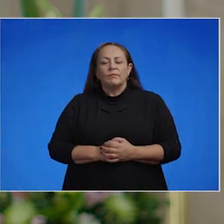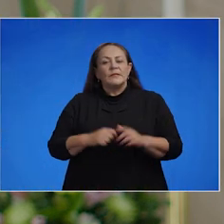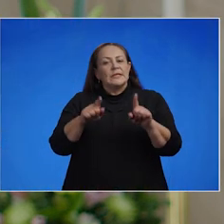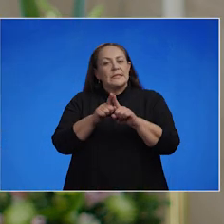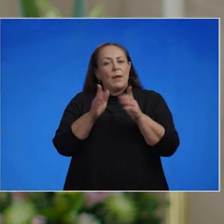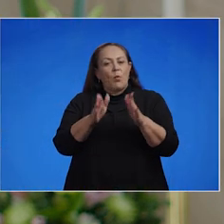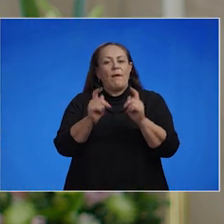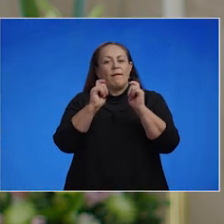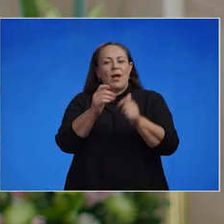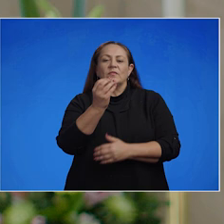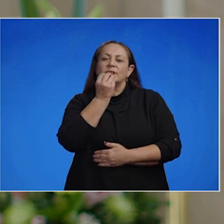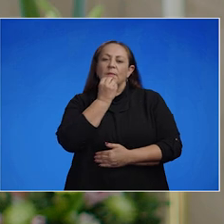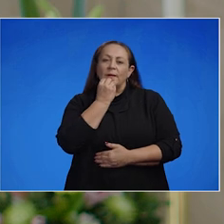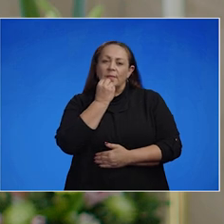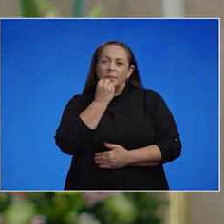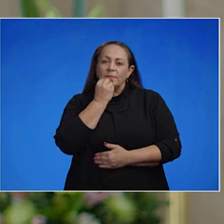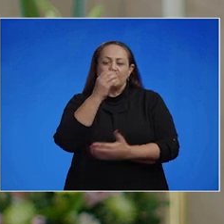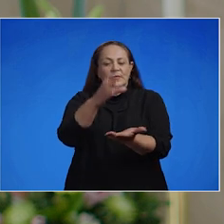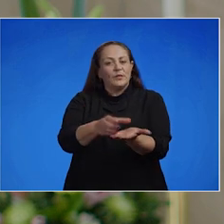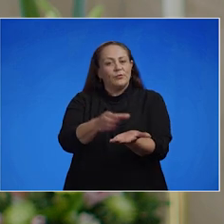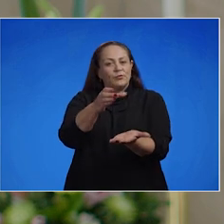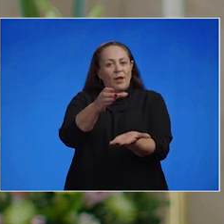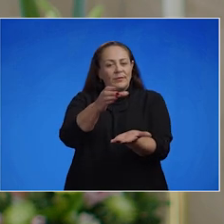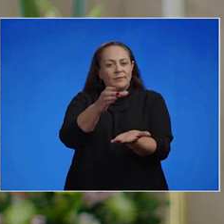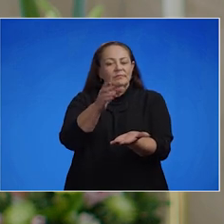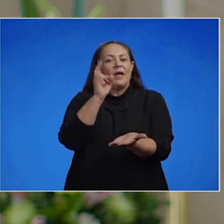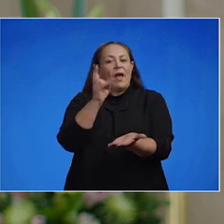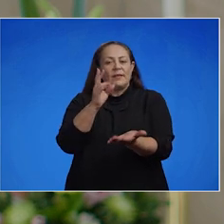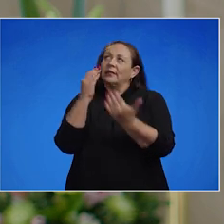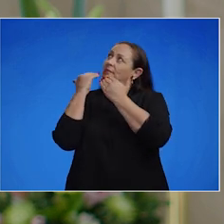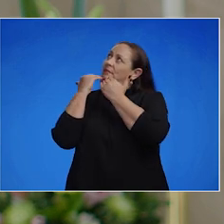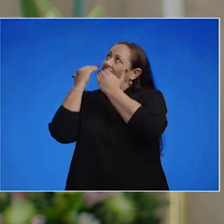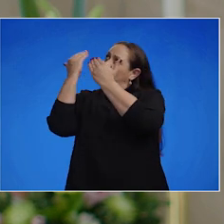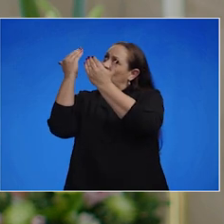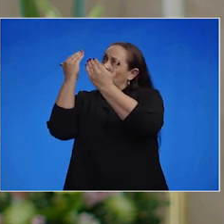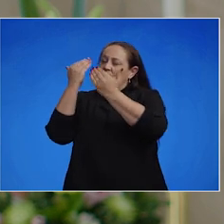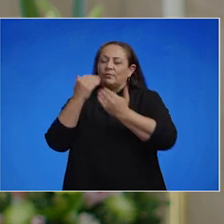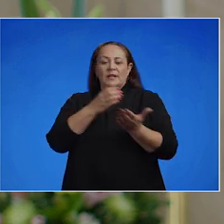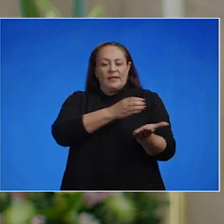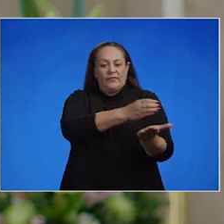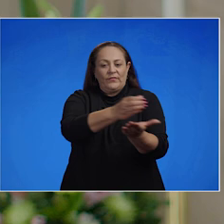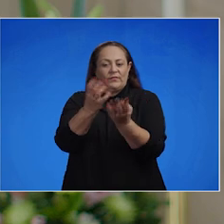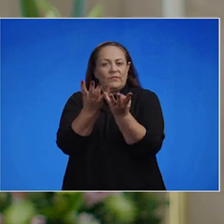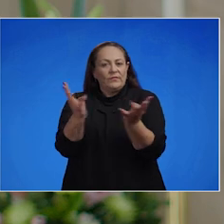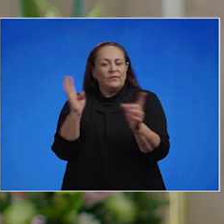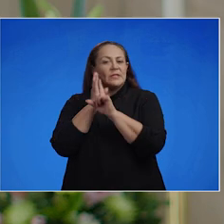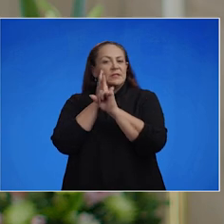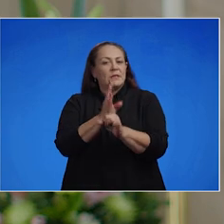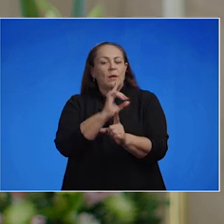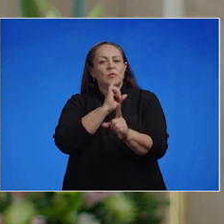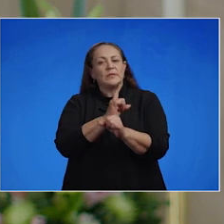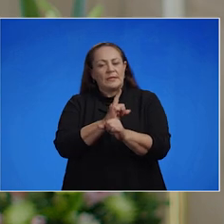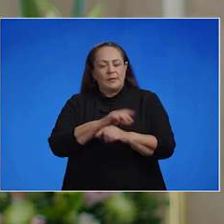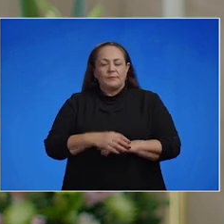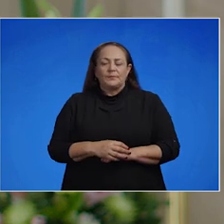In a similar way, when supper was ended, he took the chalice, and once more giving thanks, he gave it to his